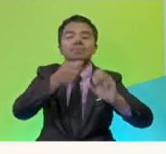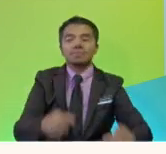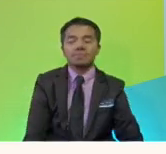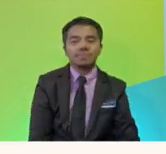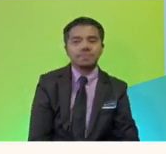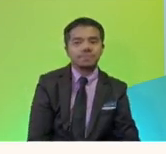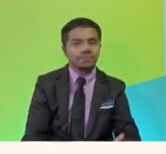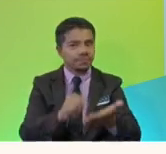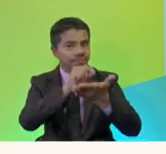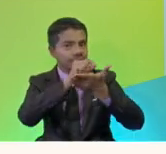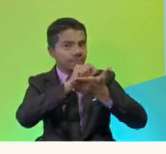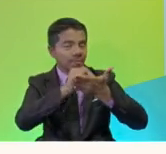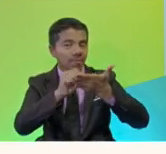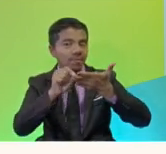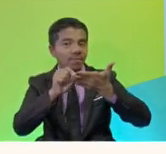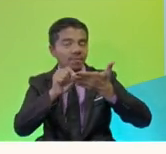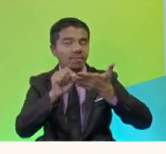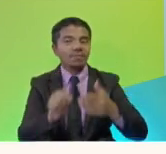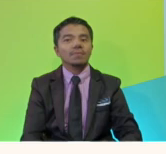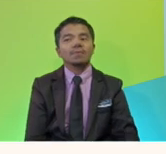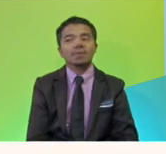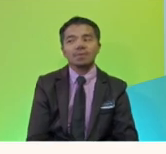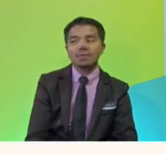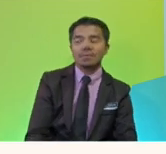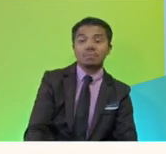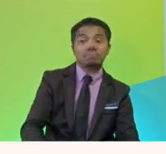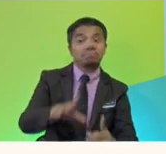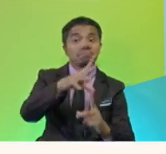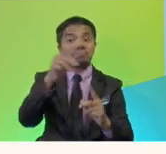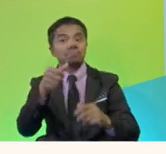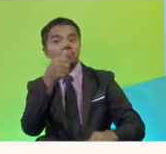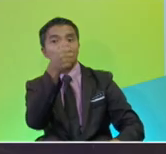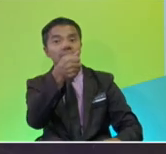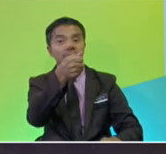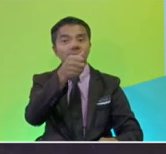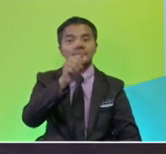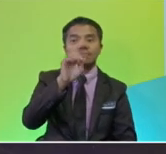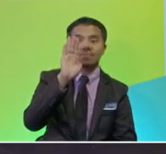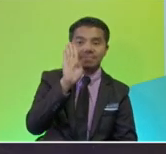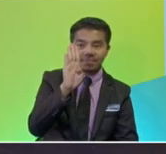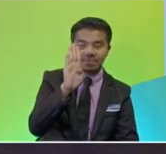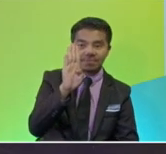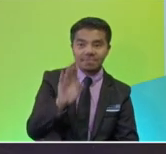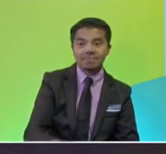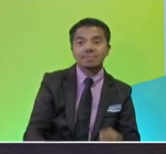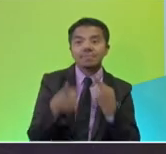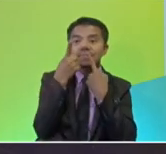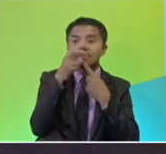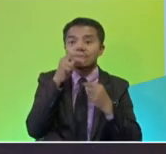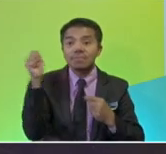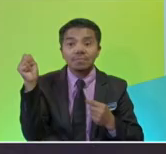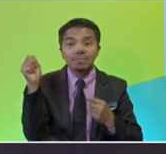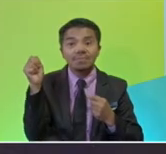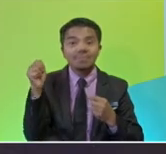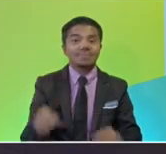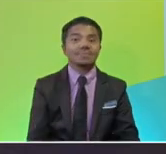with Mr. Warid, okay? All right. Is it A or is it B? Okay, everyone, can you show me the answer? Okay, once you write A or B, you